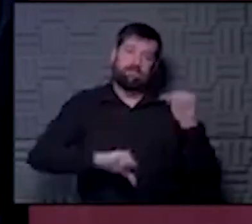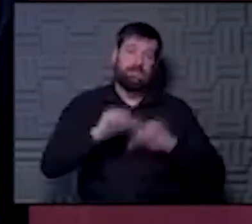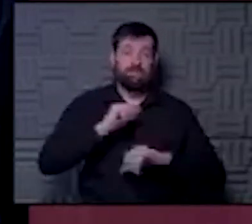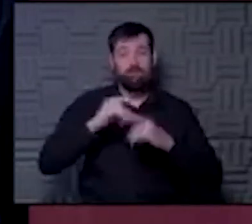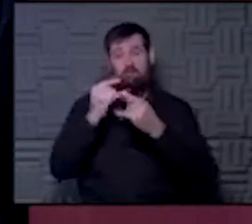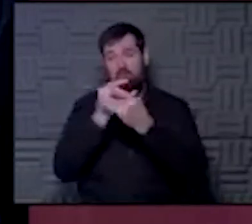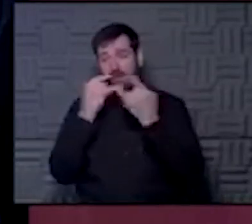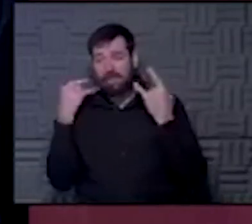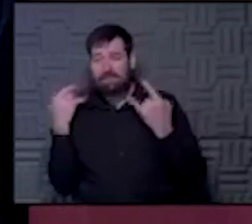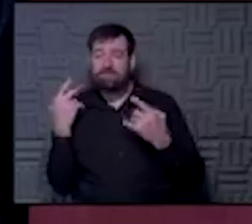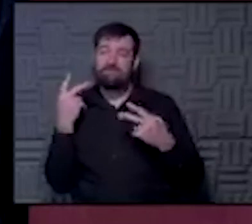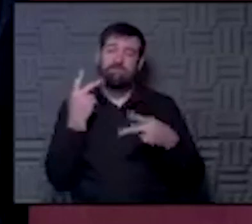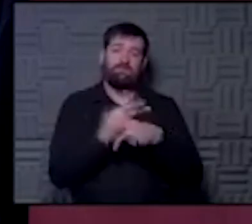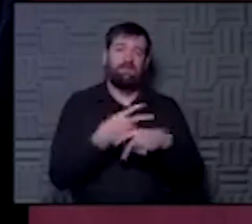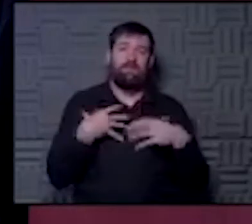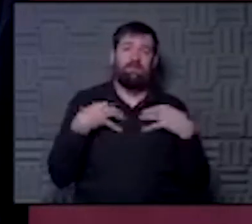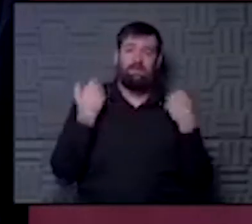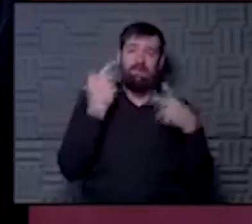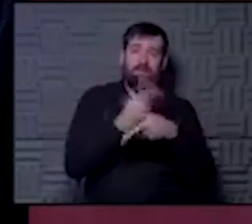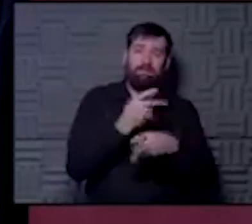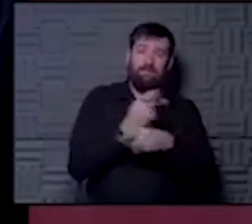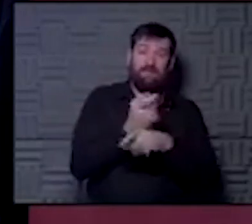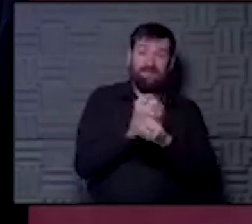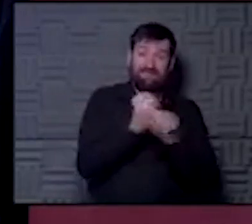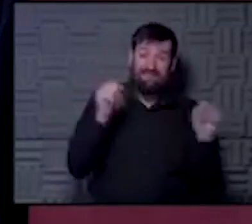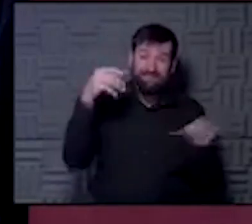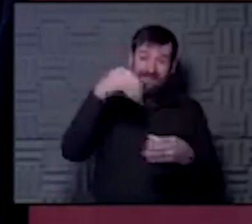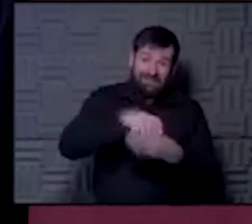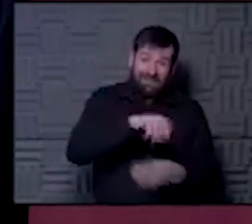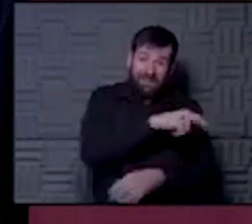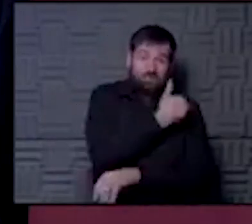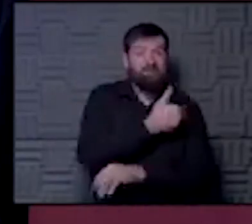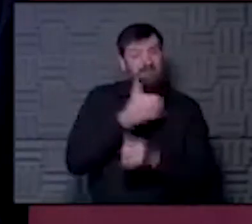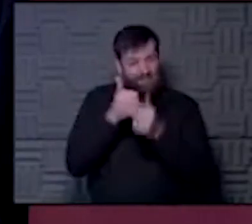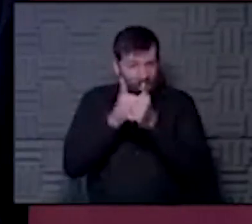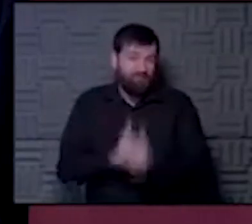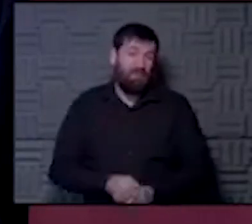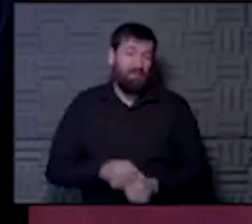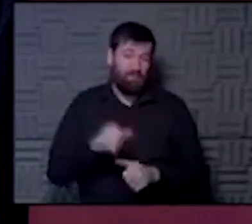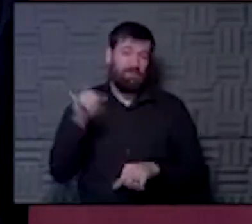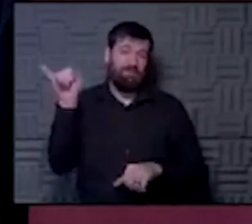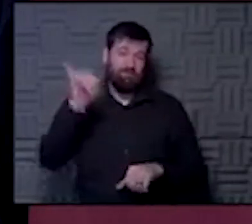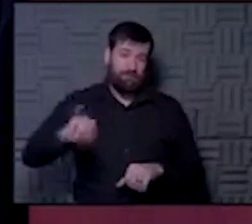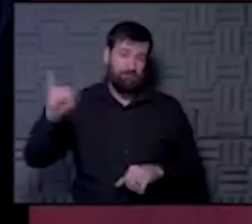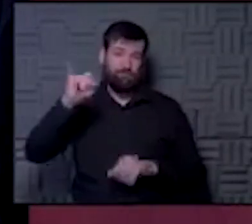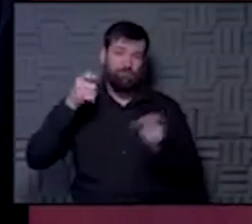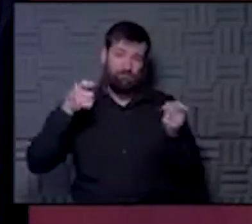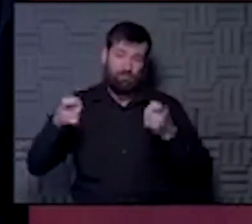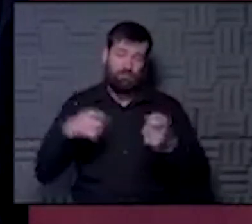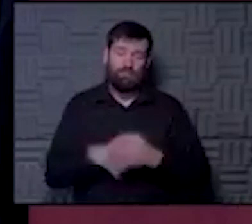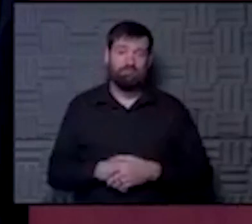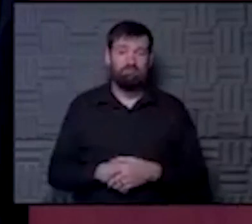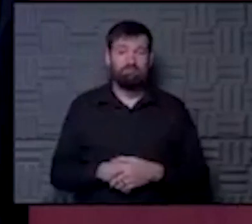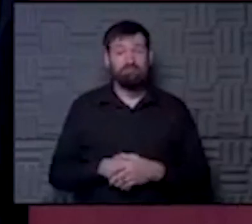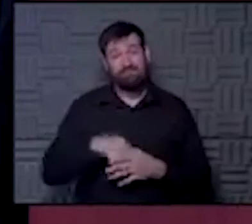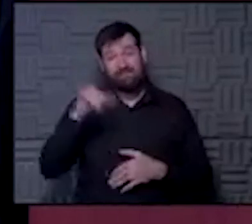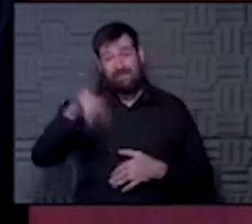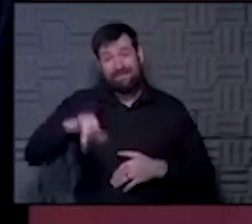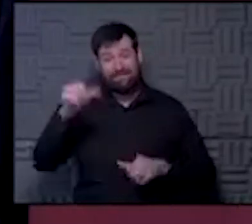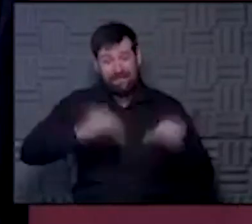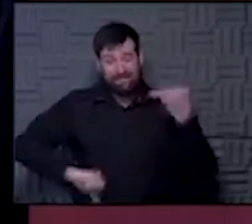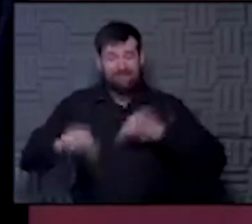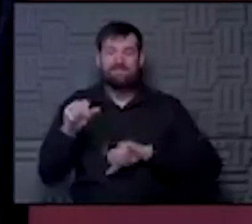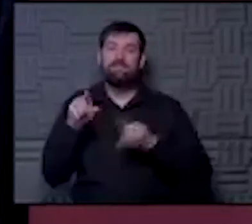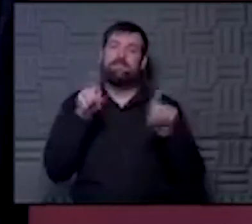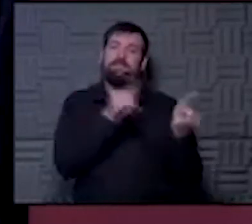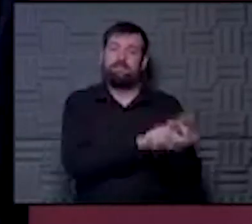and keeping all the healthcare workers healthy inside of hospitals because we follow infection control, that science is also the science